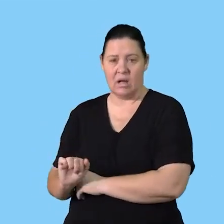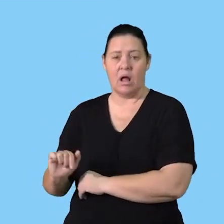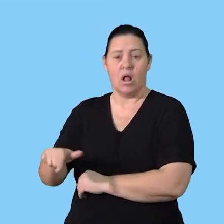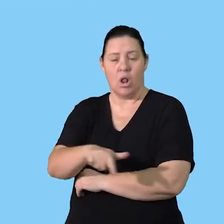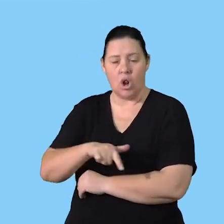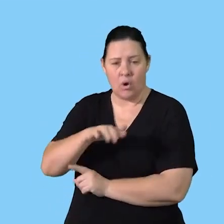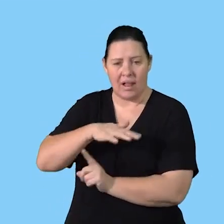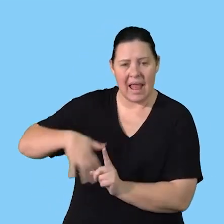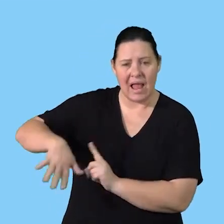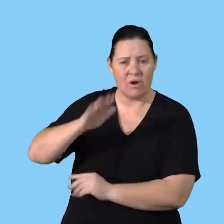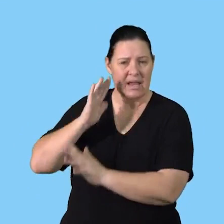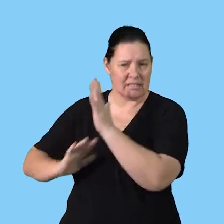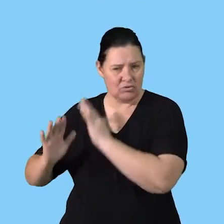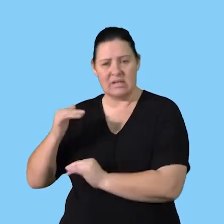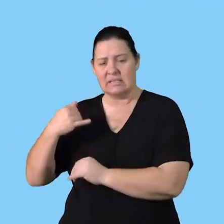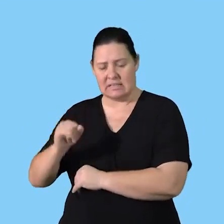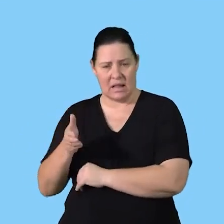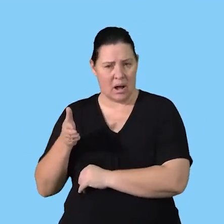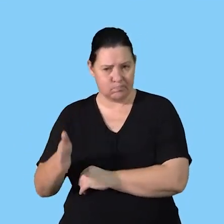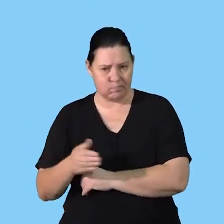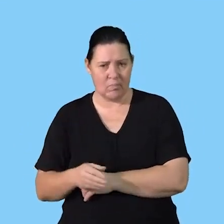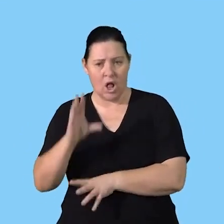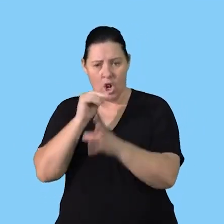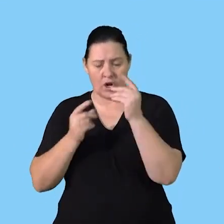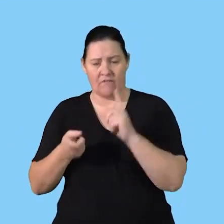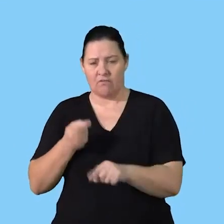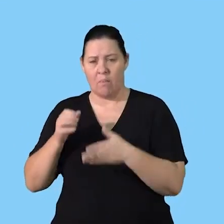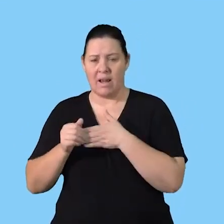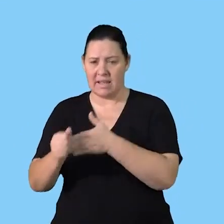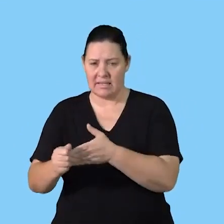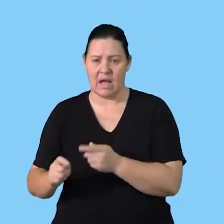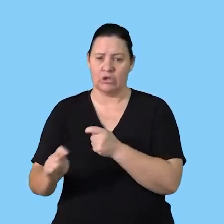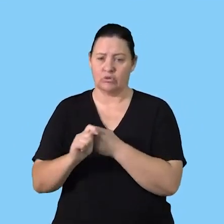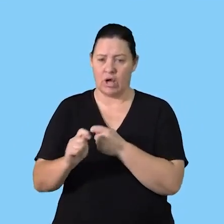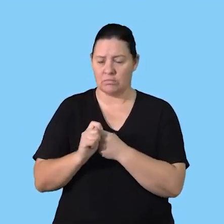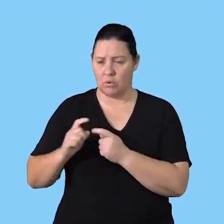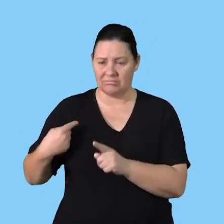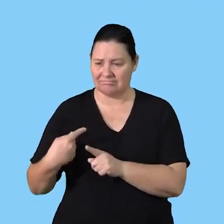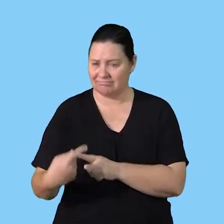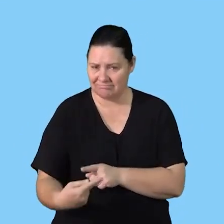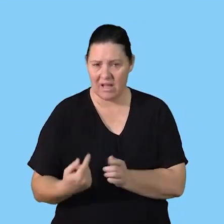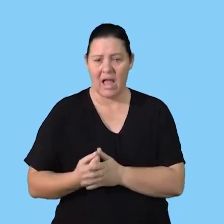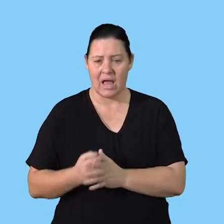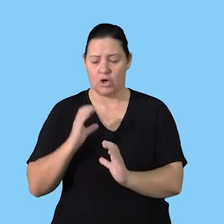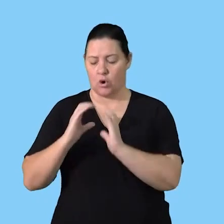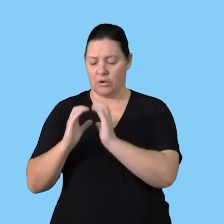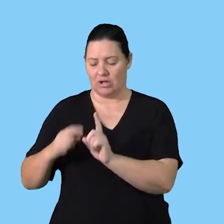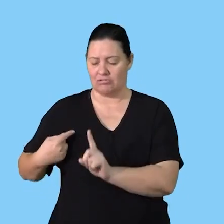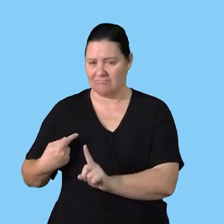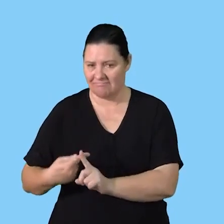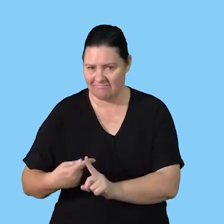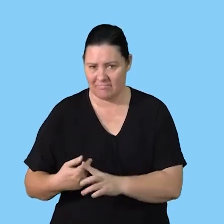of a local area still available in term 1, learning from leaders, transport through time, communication through